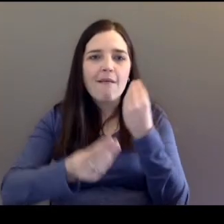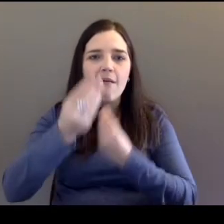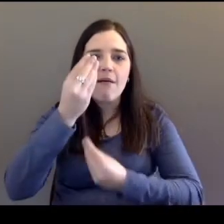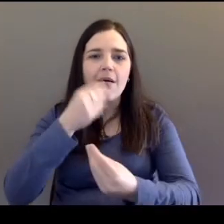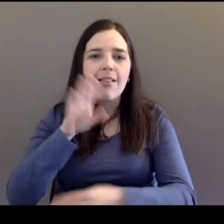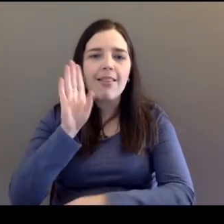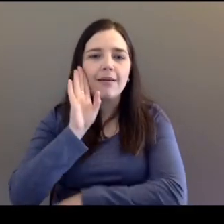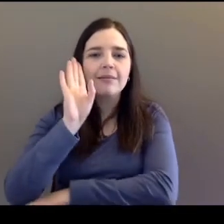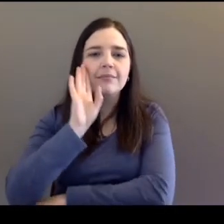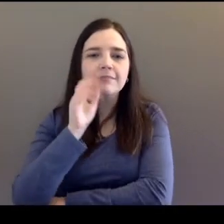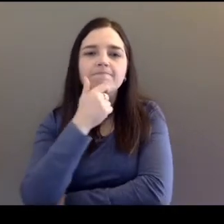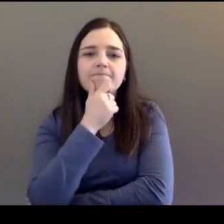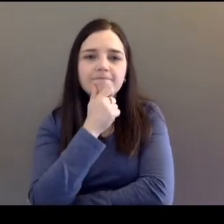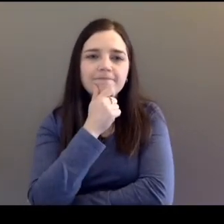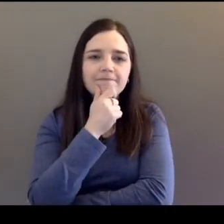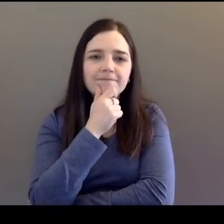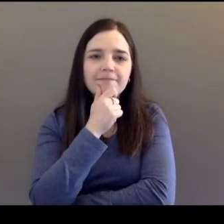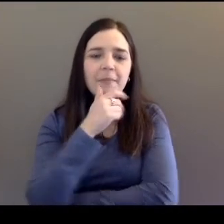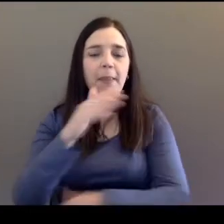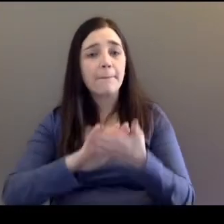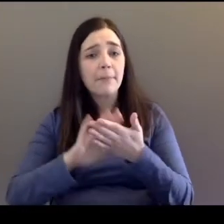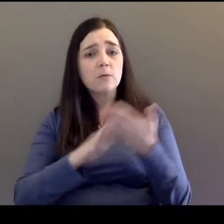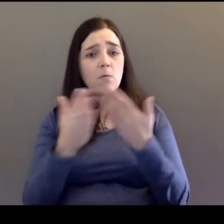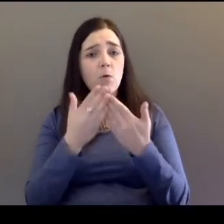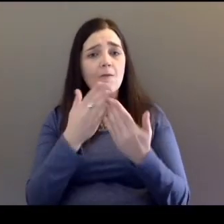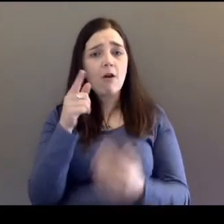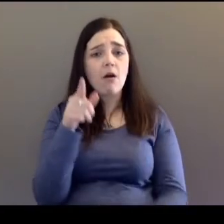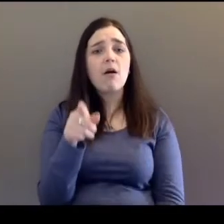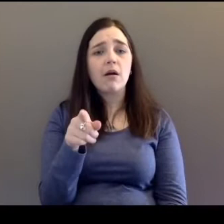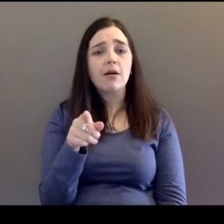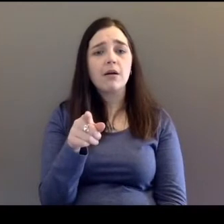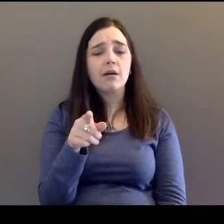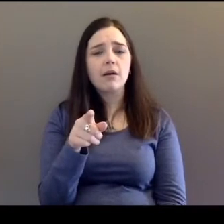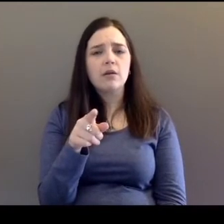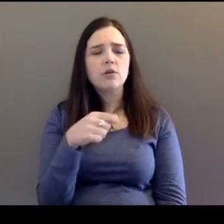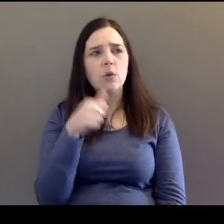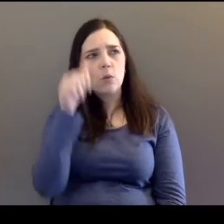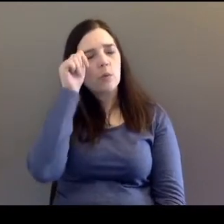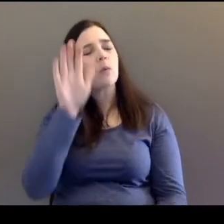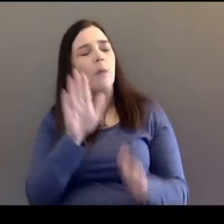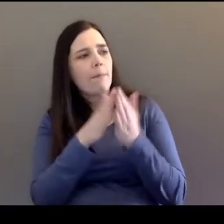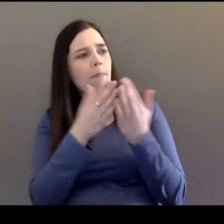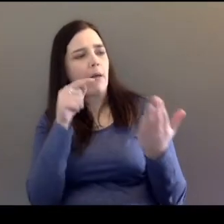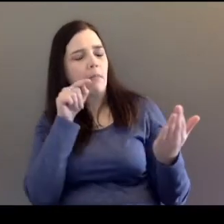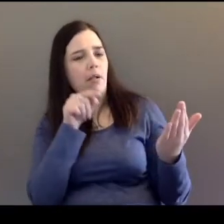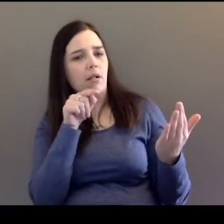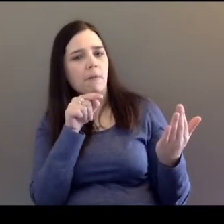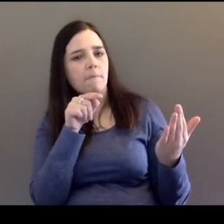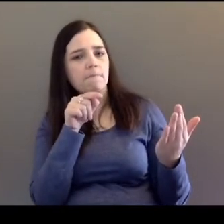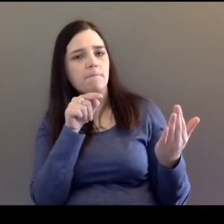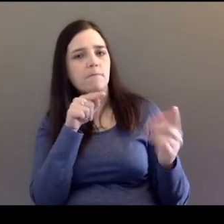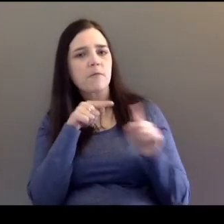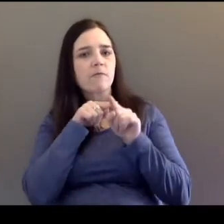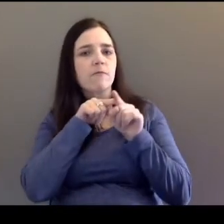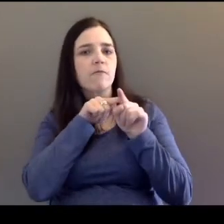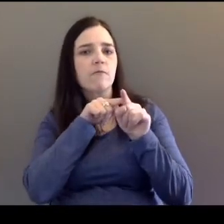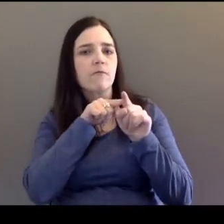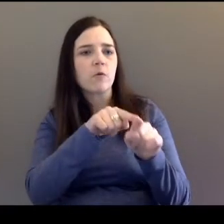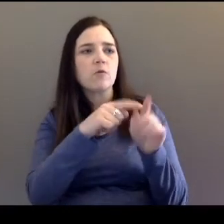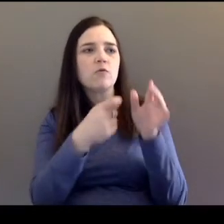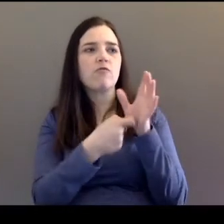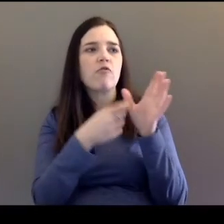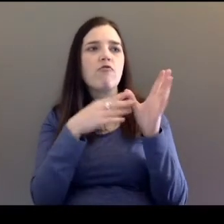actually sitting there meant something more. Because one of the things we know in the Bible is this: followers of a